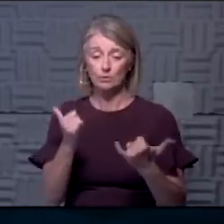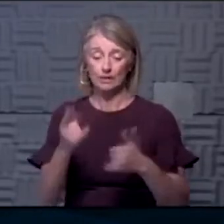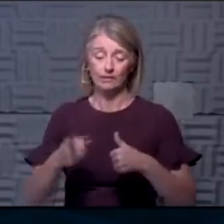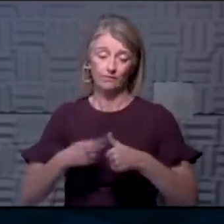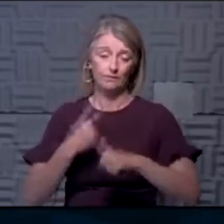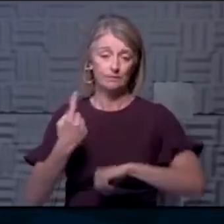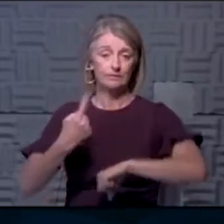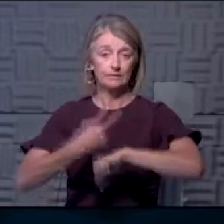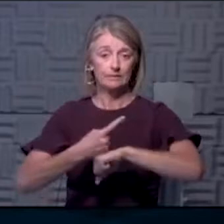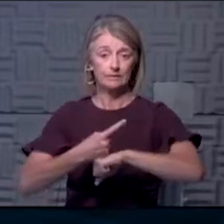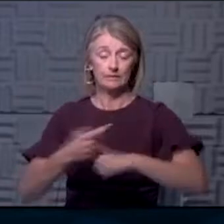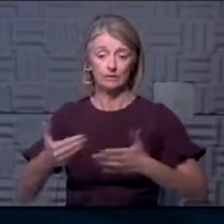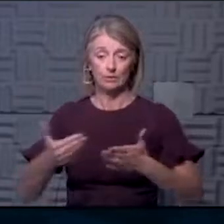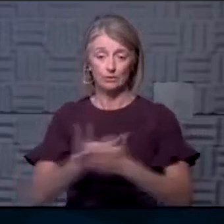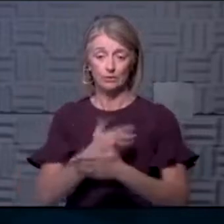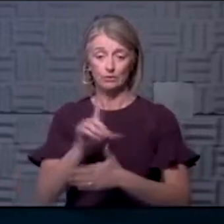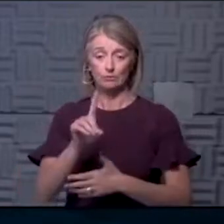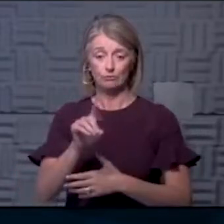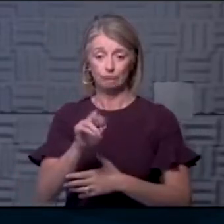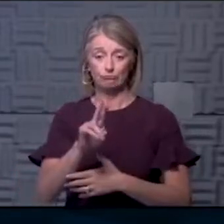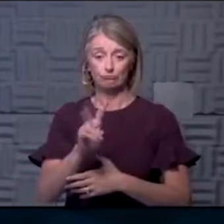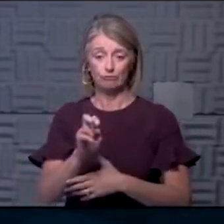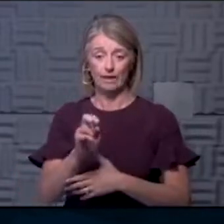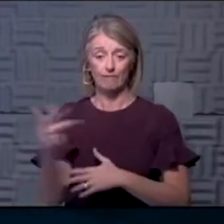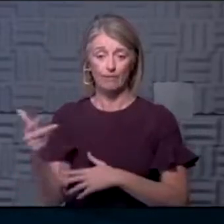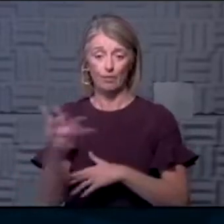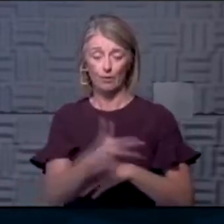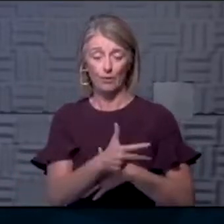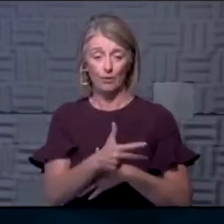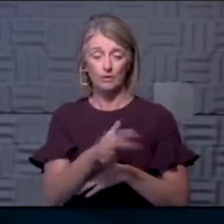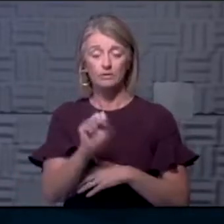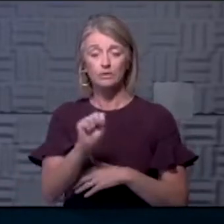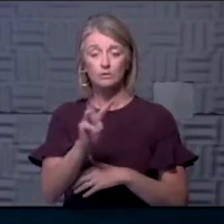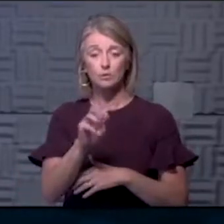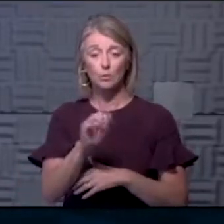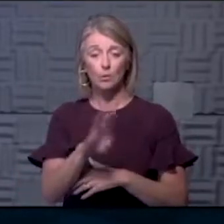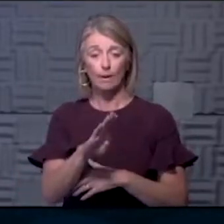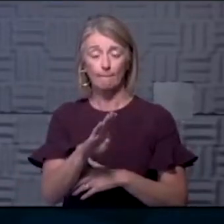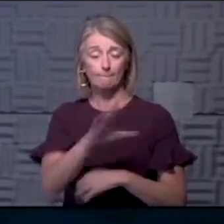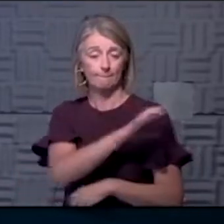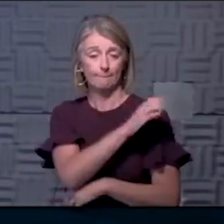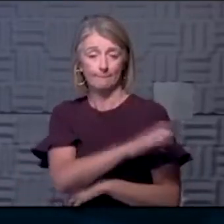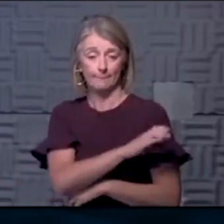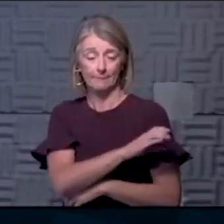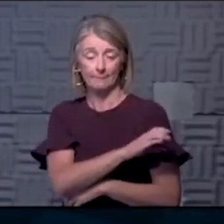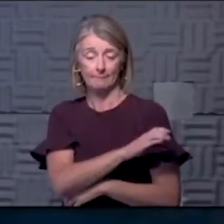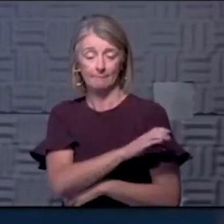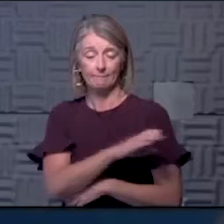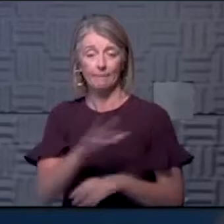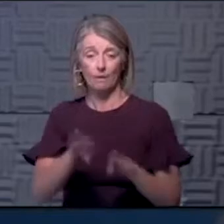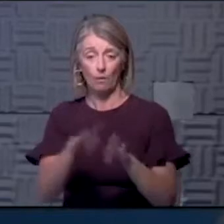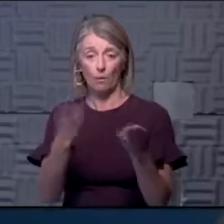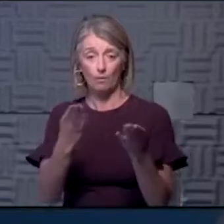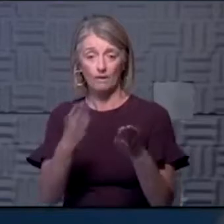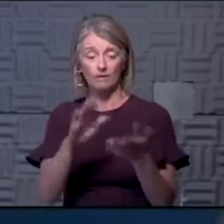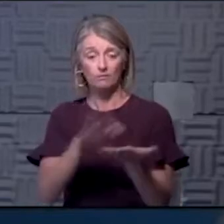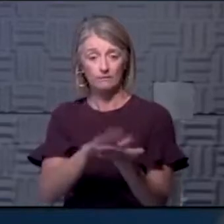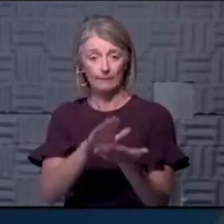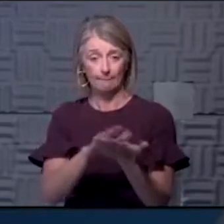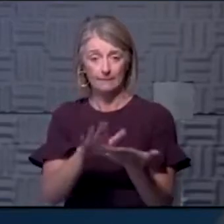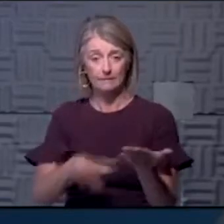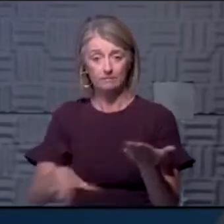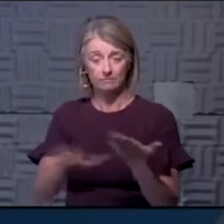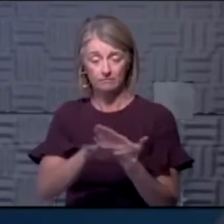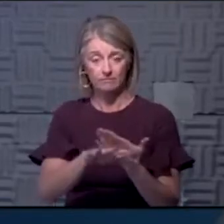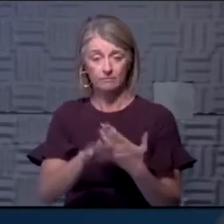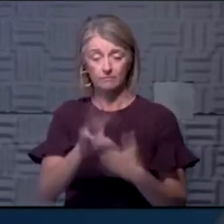day of a new drive-through symptomatic swab clinic that we're opening on campus in partnership with